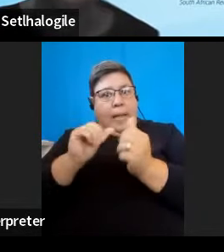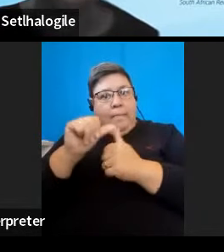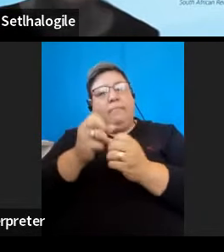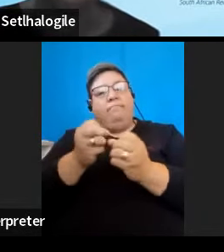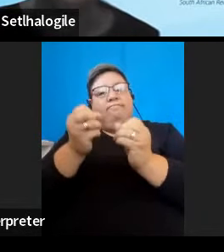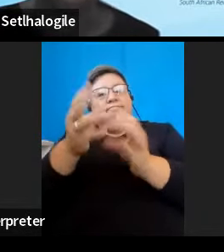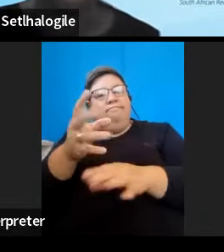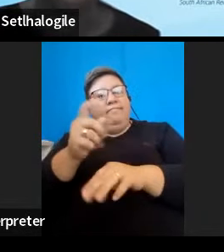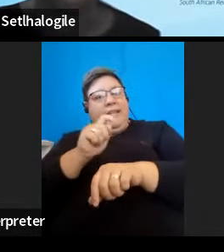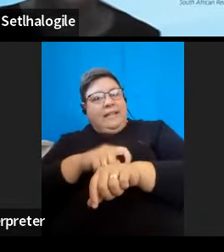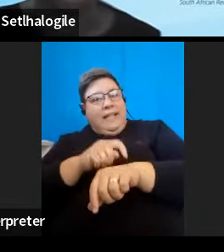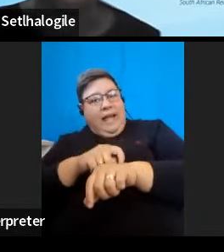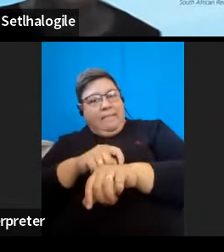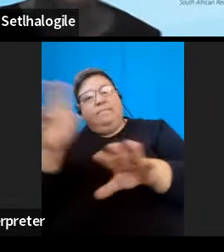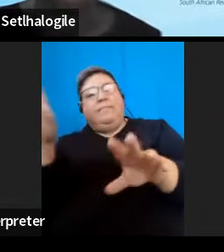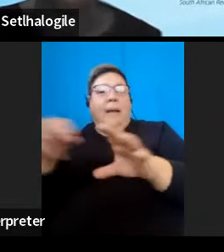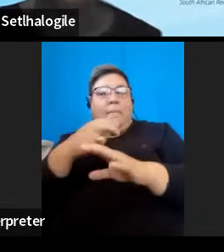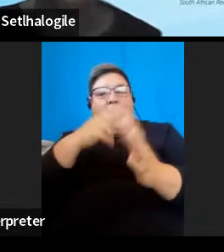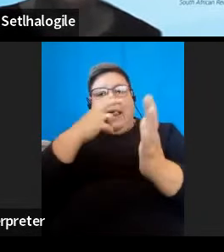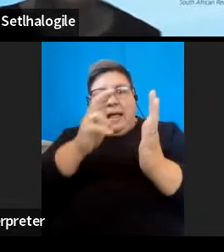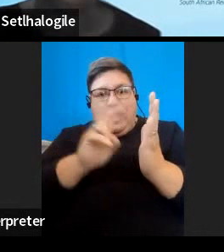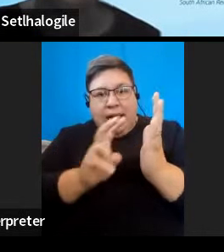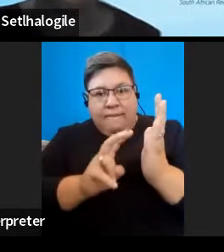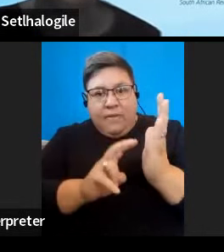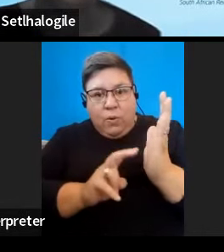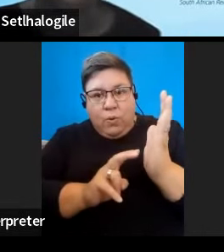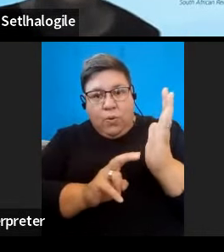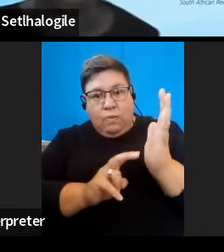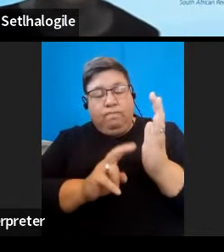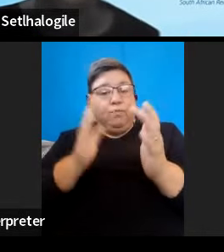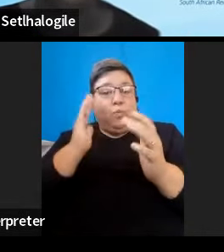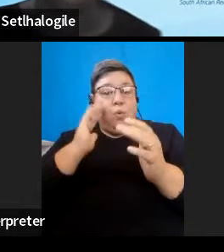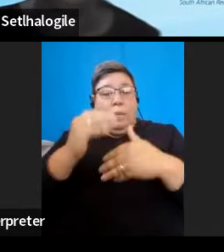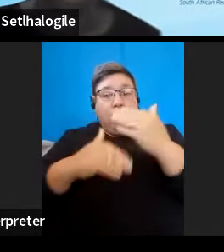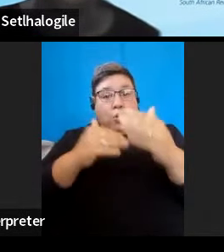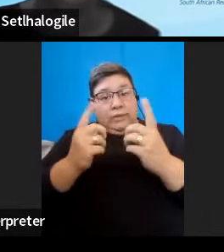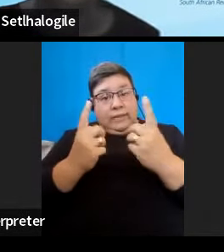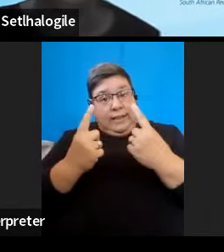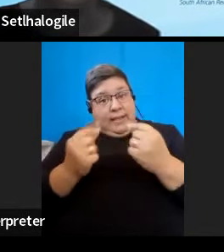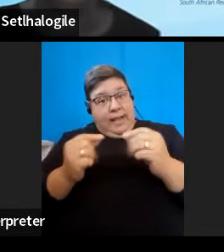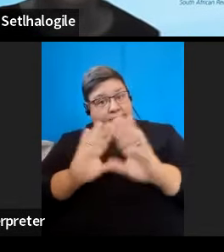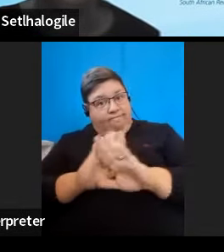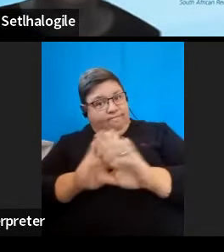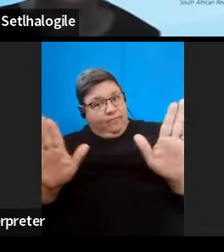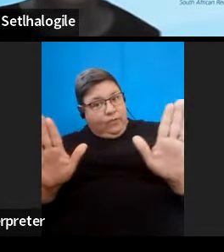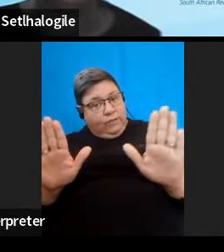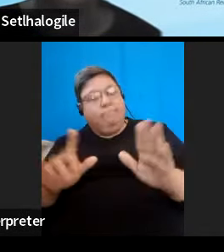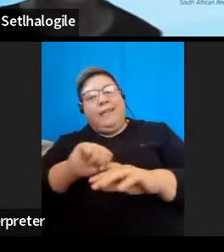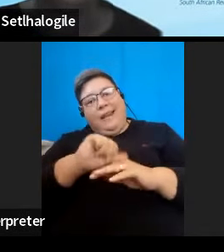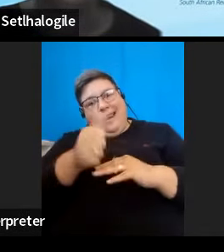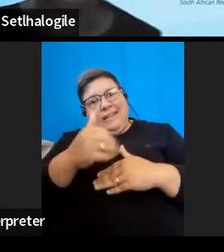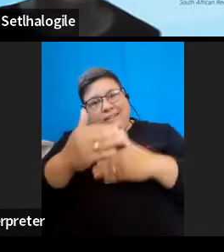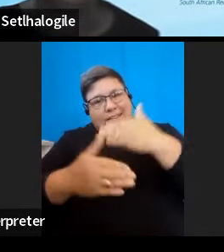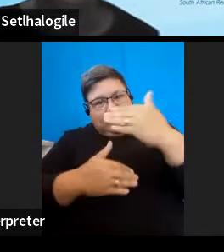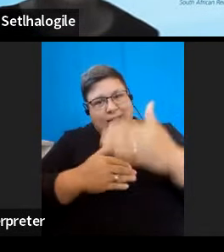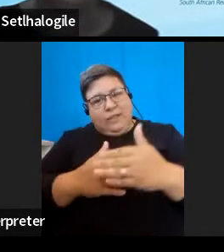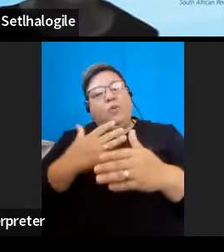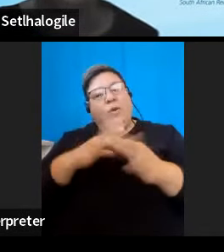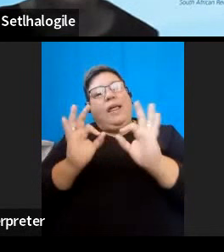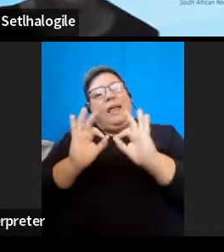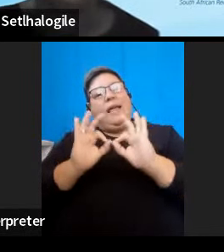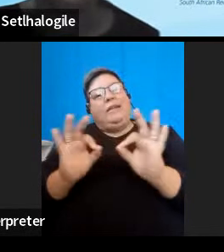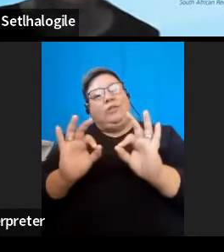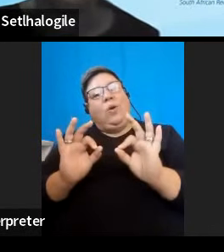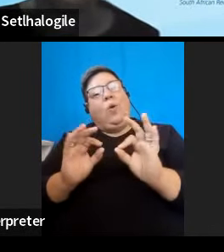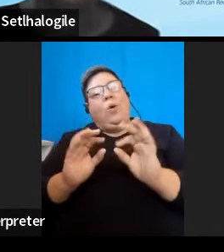come back, we will review. So once that process is done, then the next stages will ensure that we take it to the